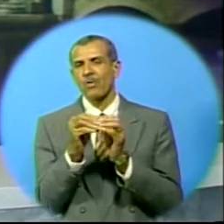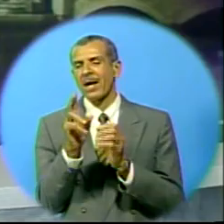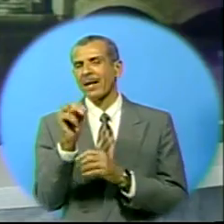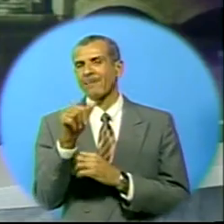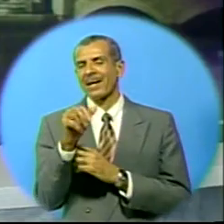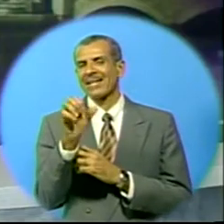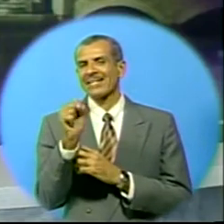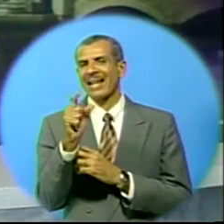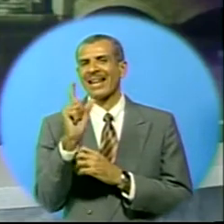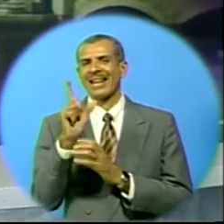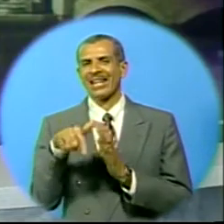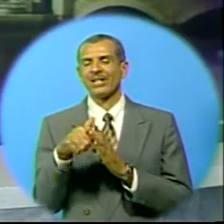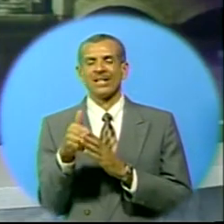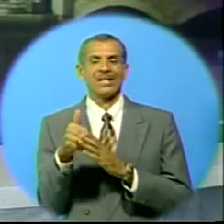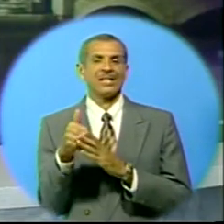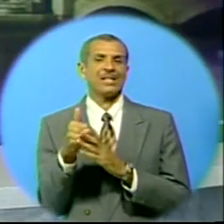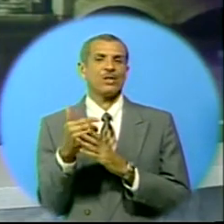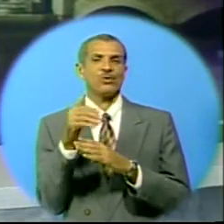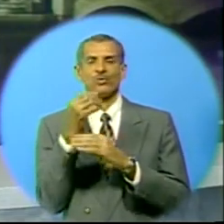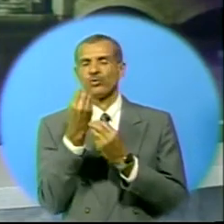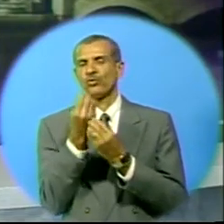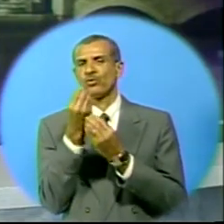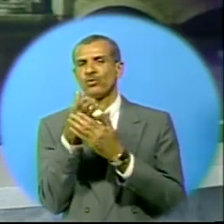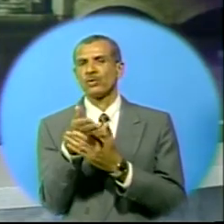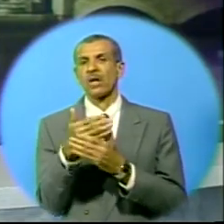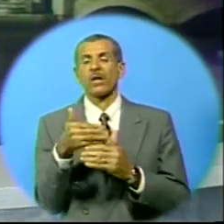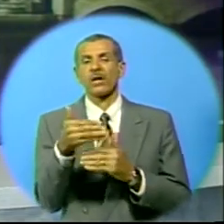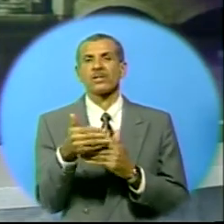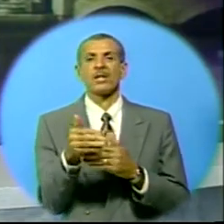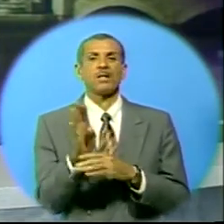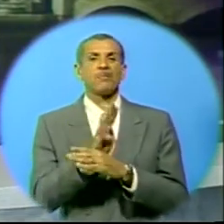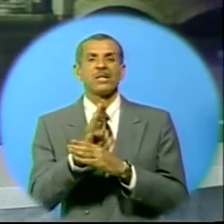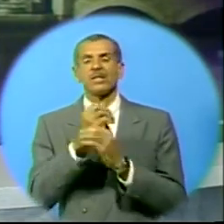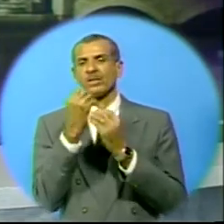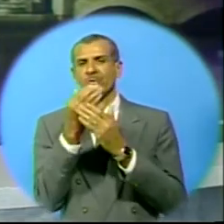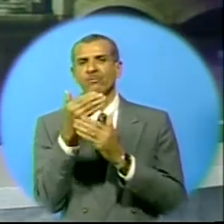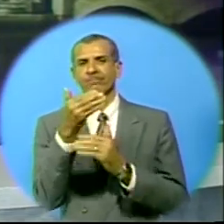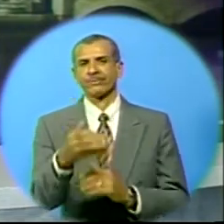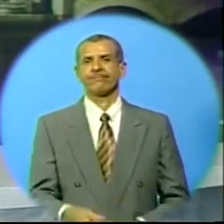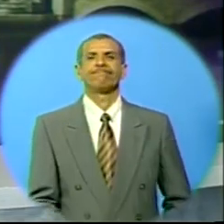more Knapsack later on in the 7 o'clock evening news, and also still to come, the Business